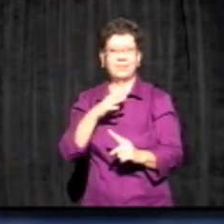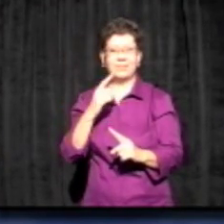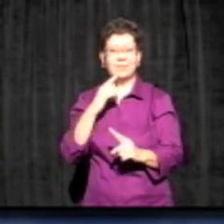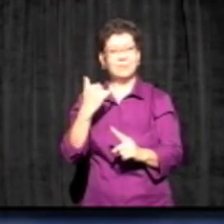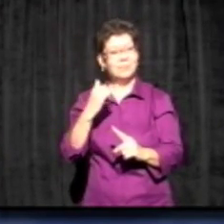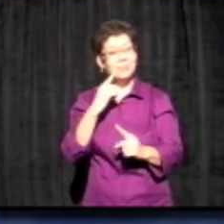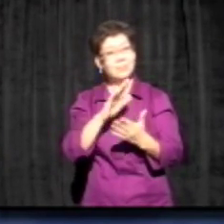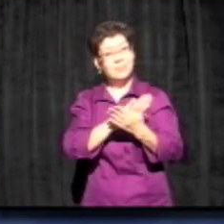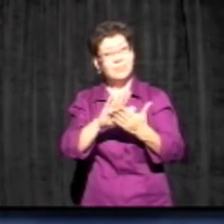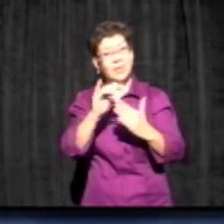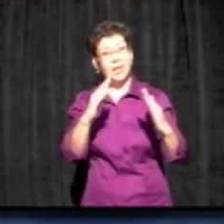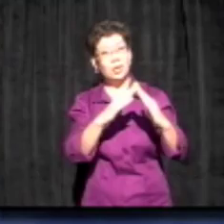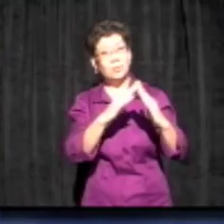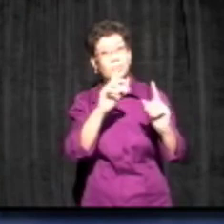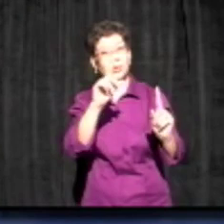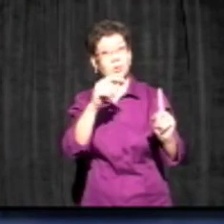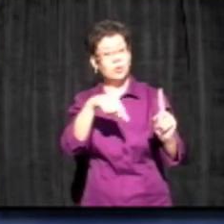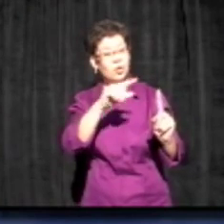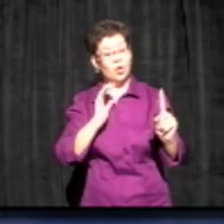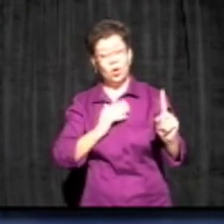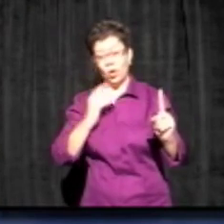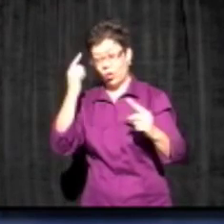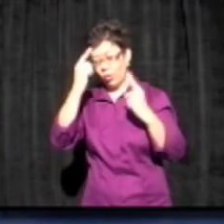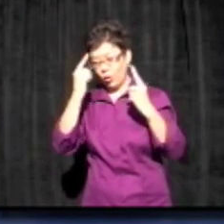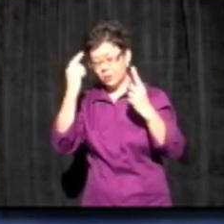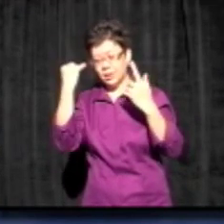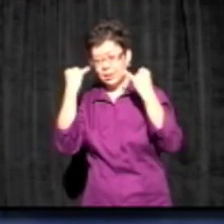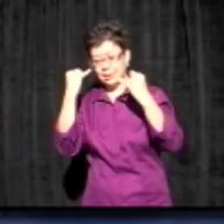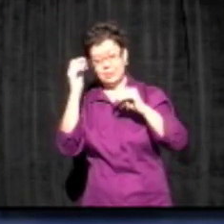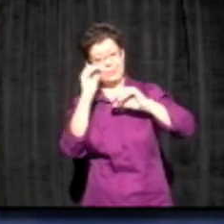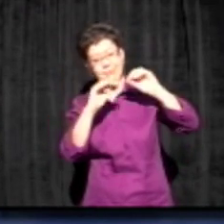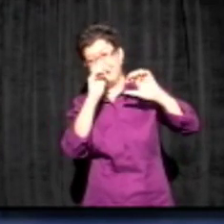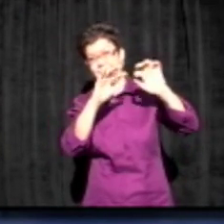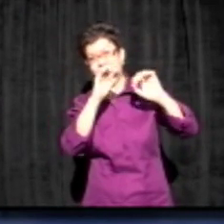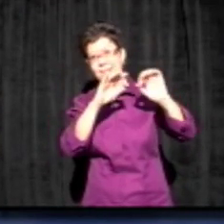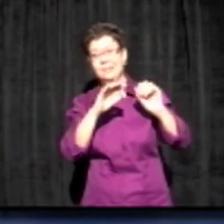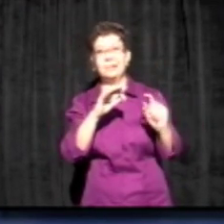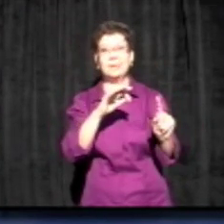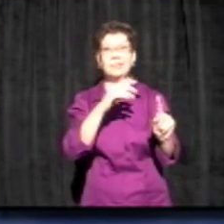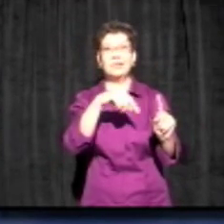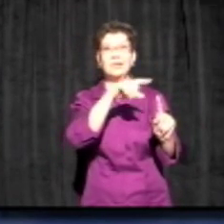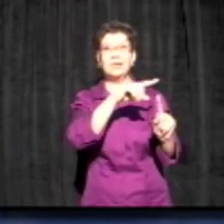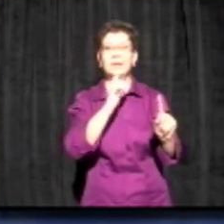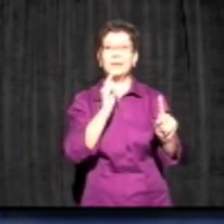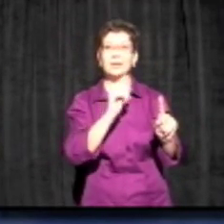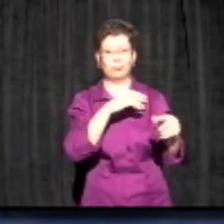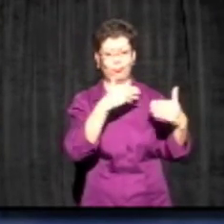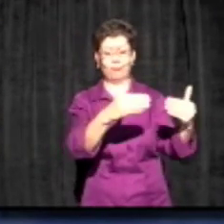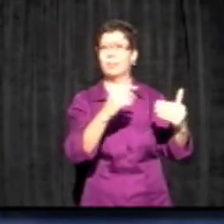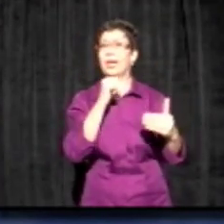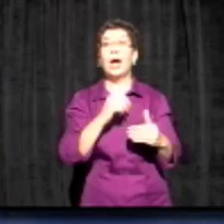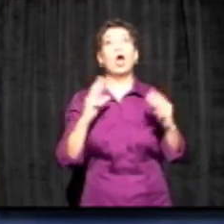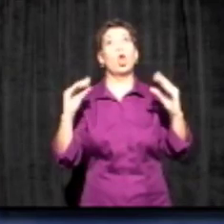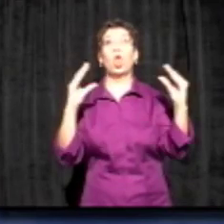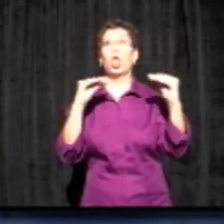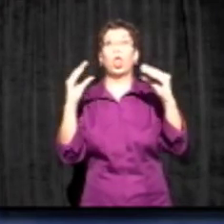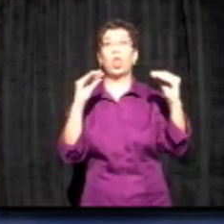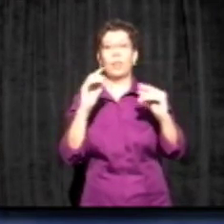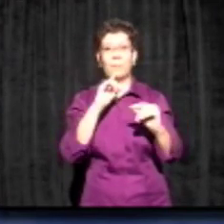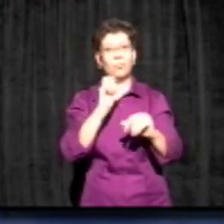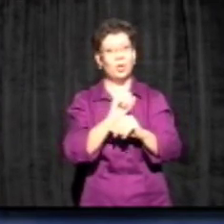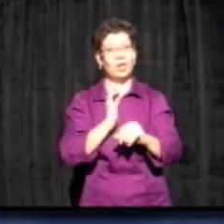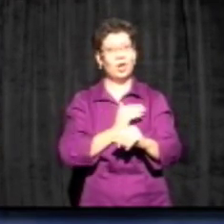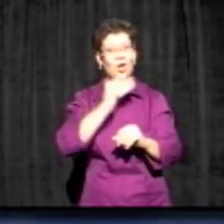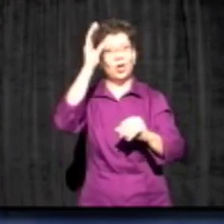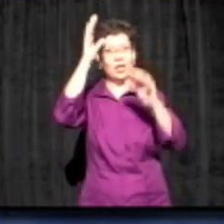community first to get our thoughts, to get our ideas, to know that we're not an afterthought, that we're a forethought, and to put all these concepts